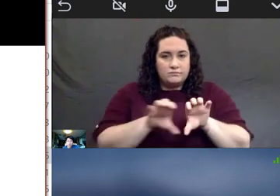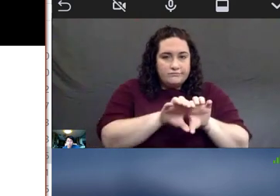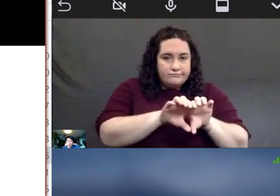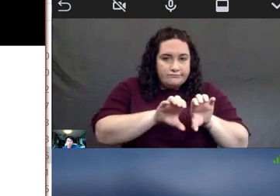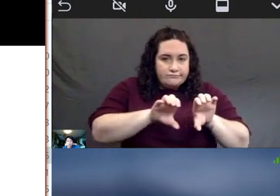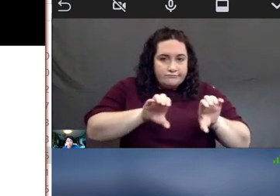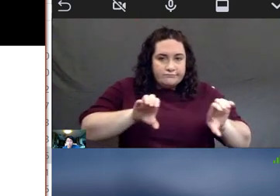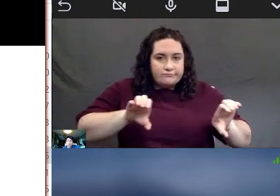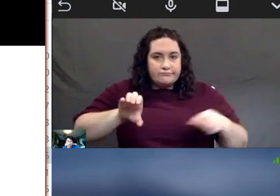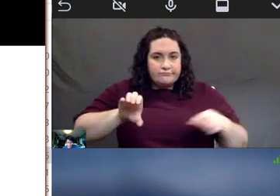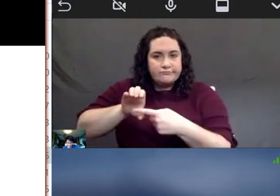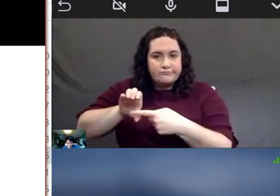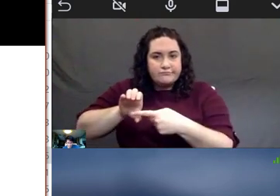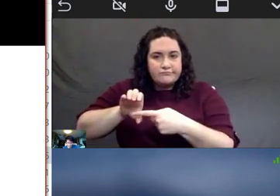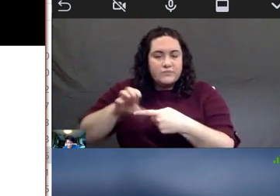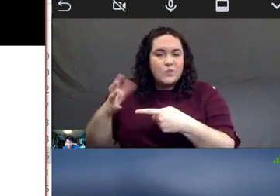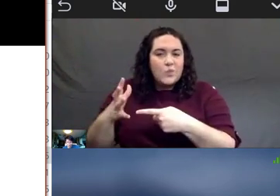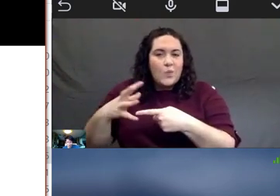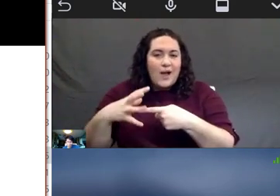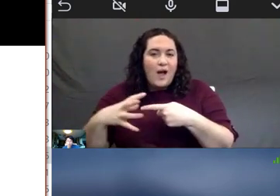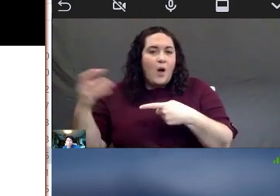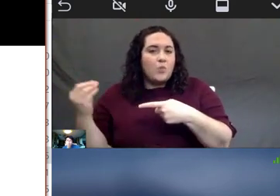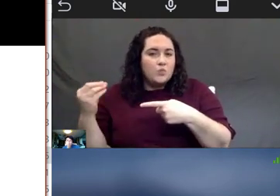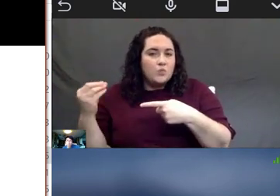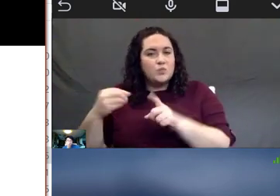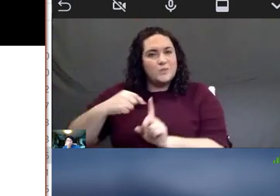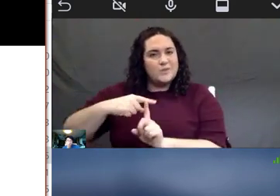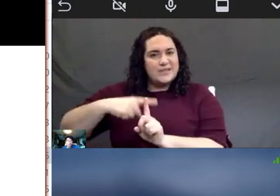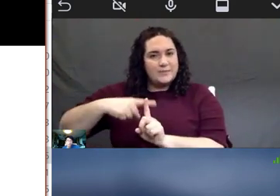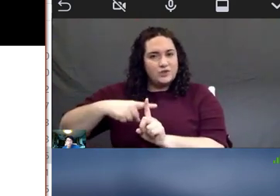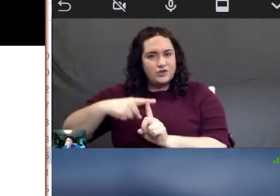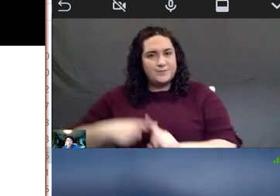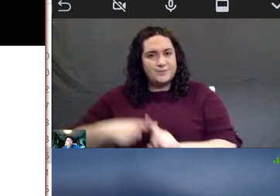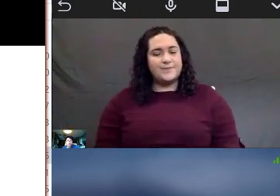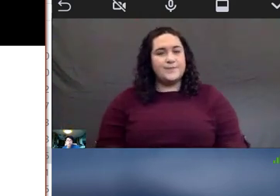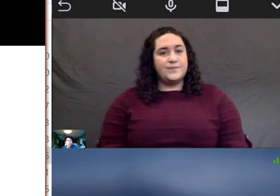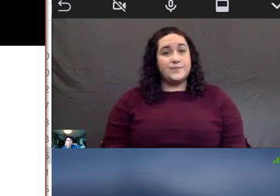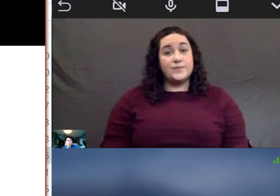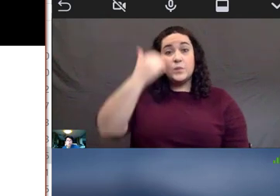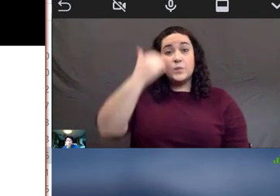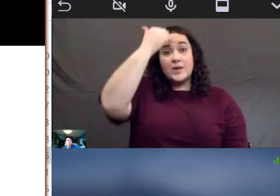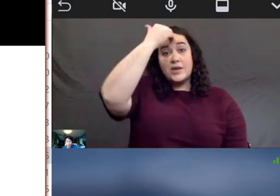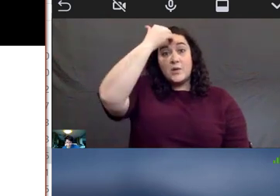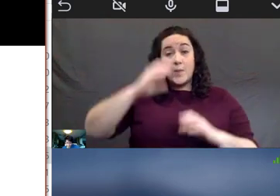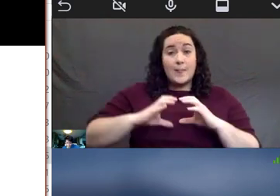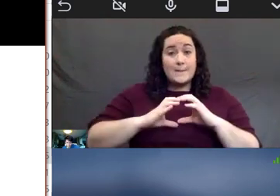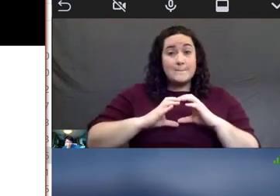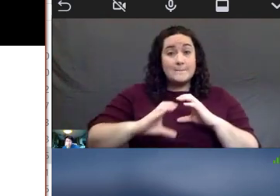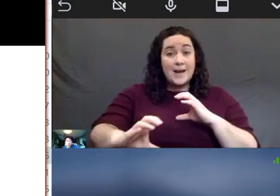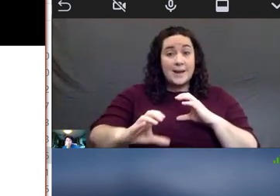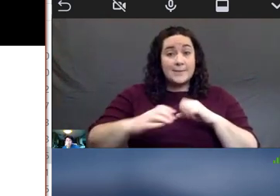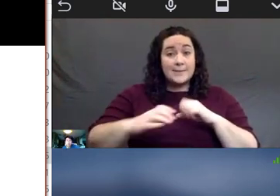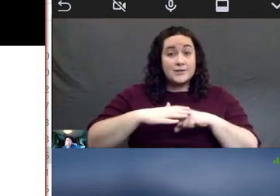the fluid is, or the surface of our, the temperature on our pipe has a constant surface temperature.